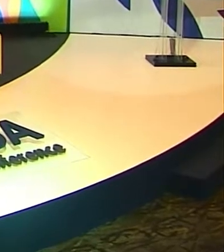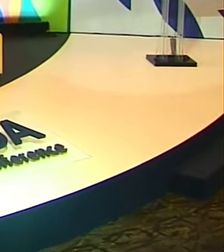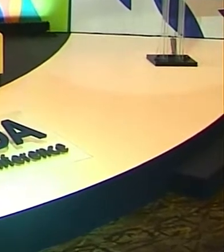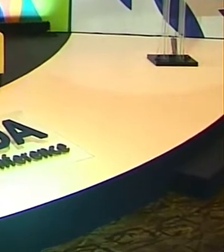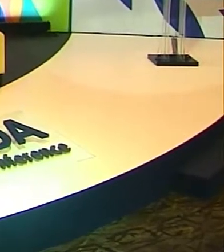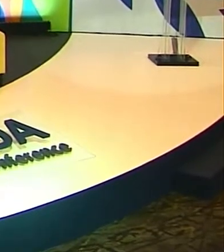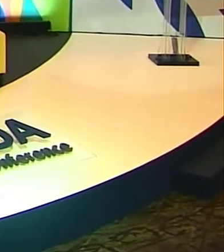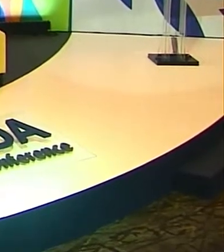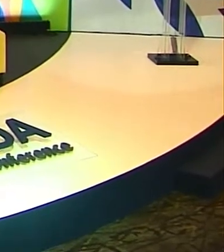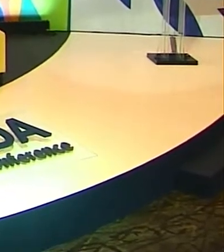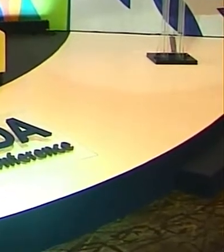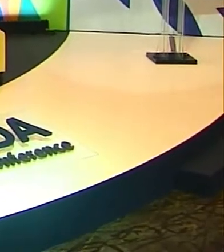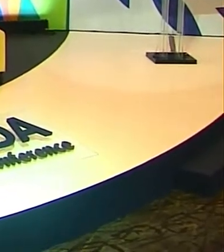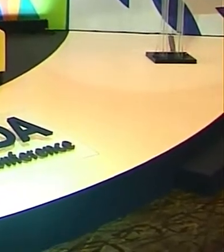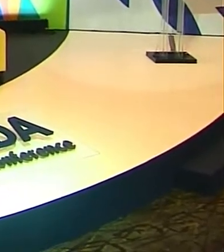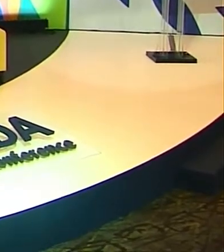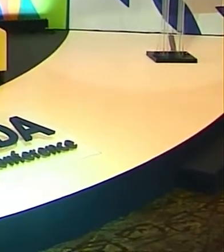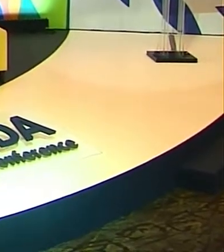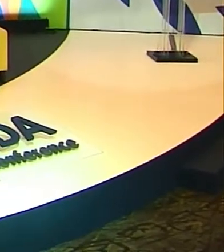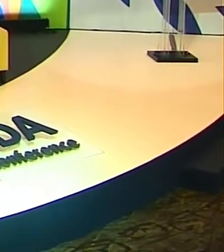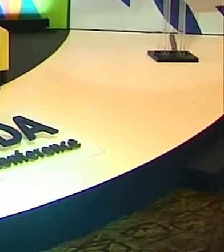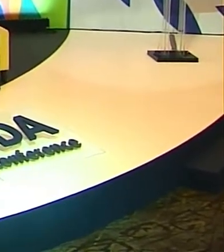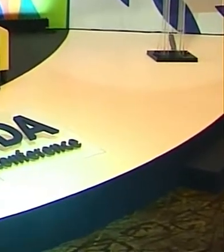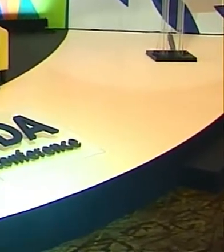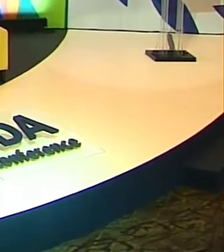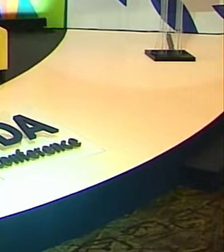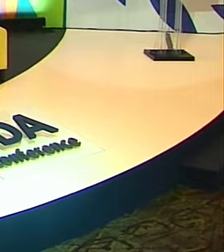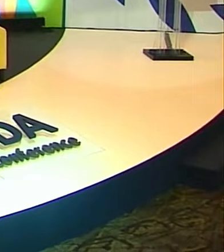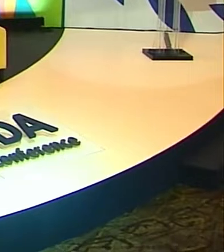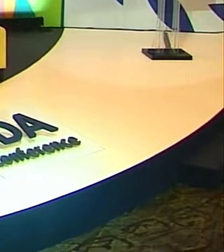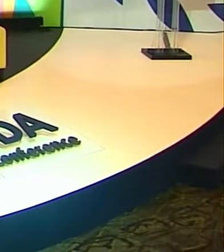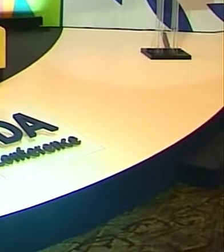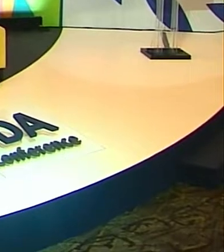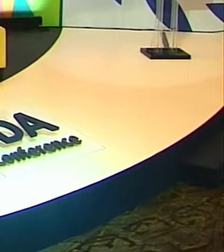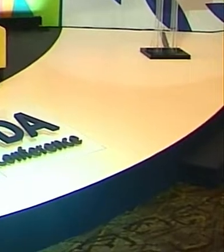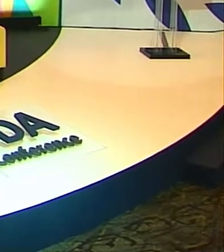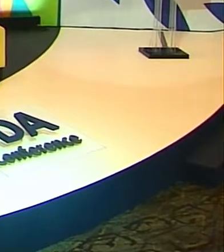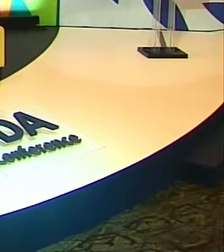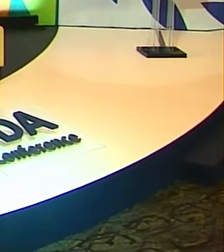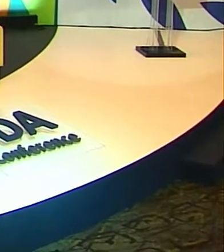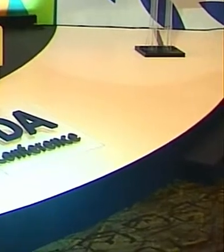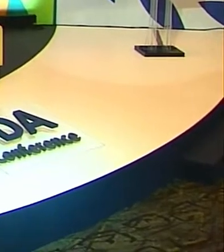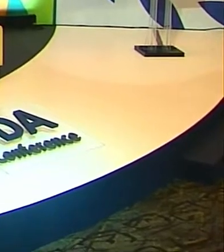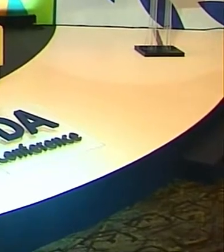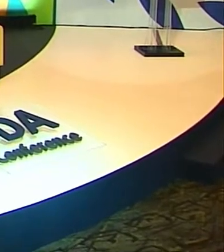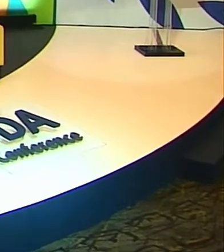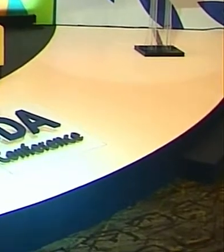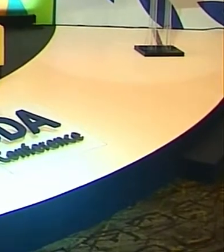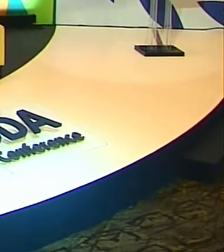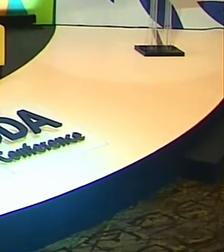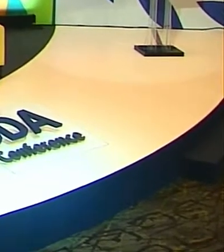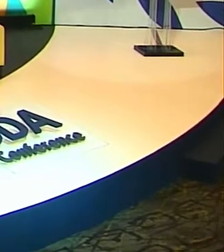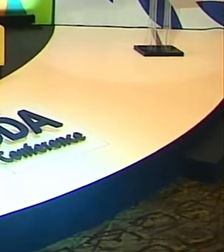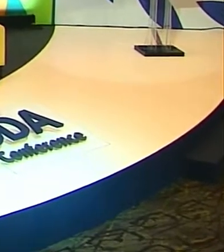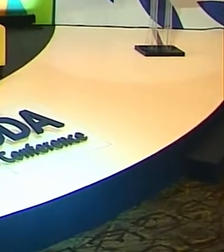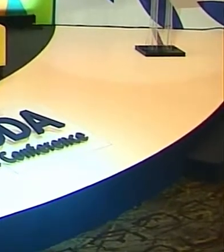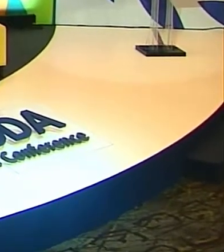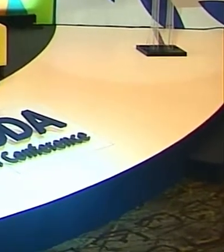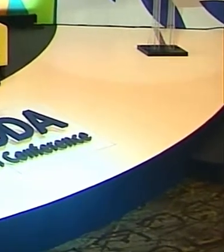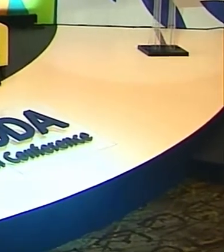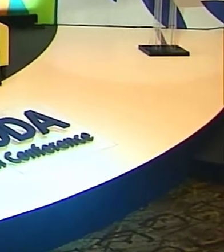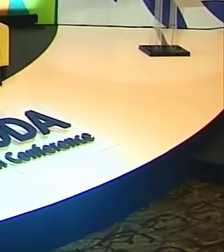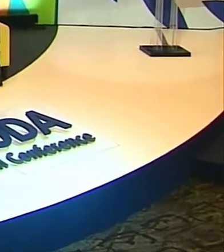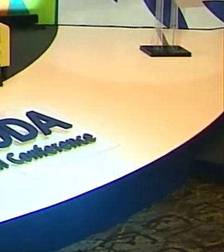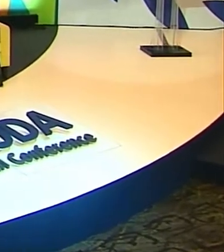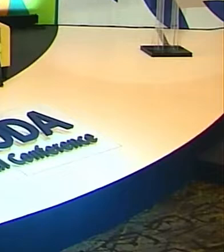field. And our third speaker is Mr. Song